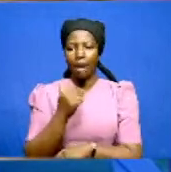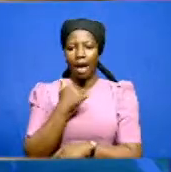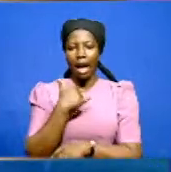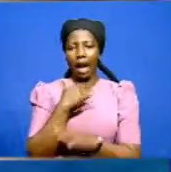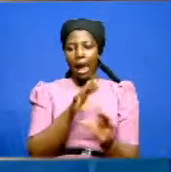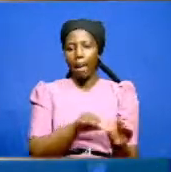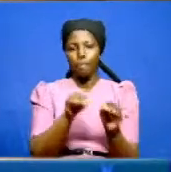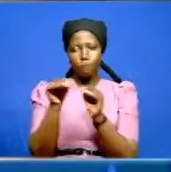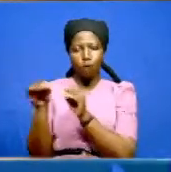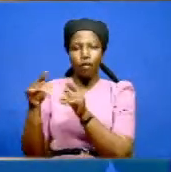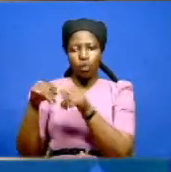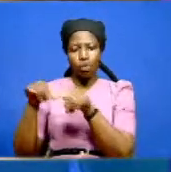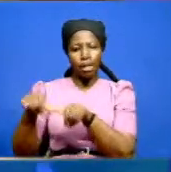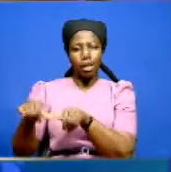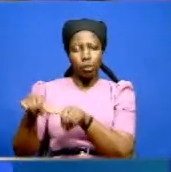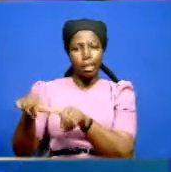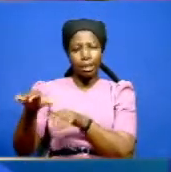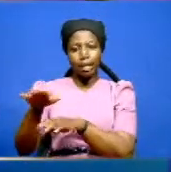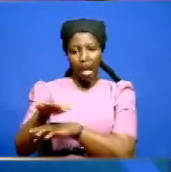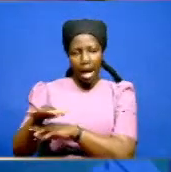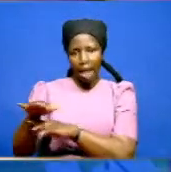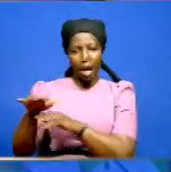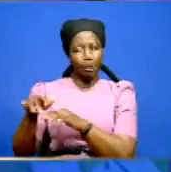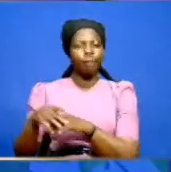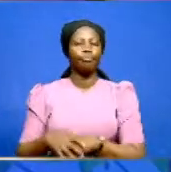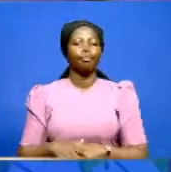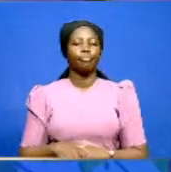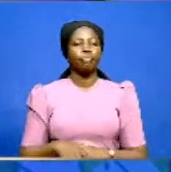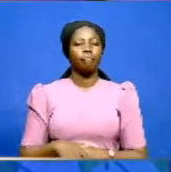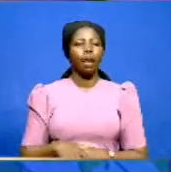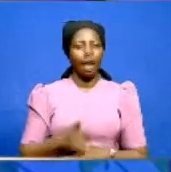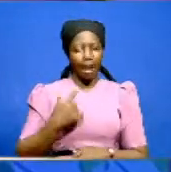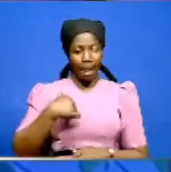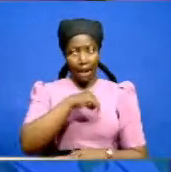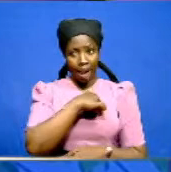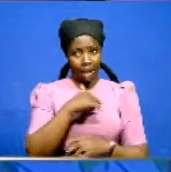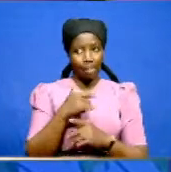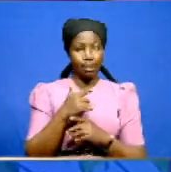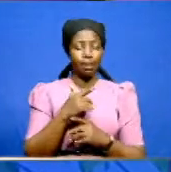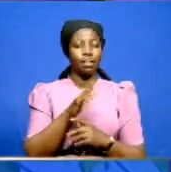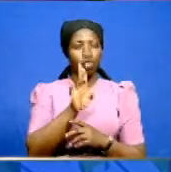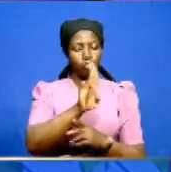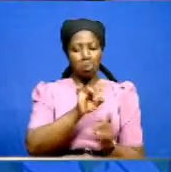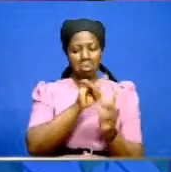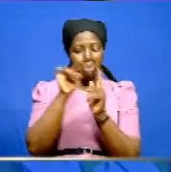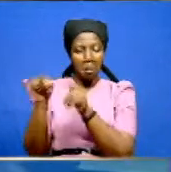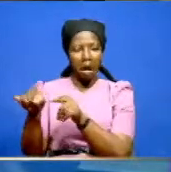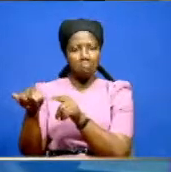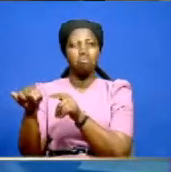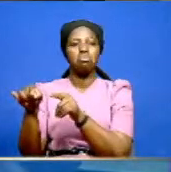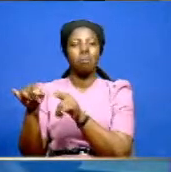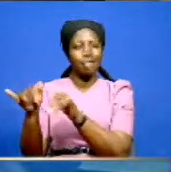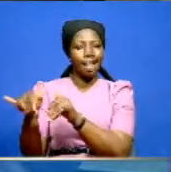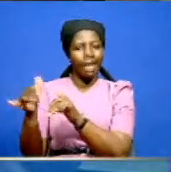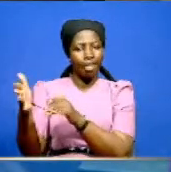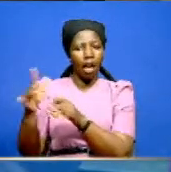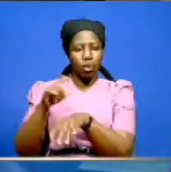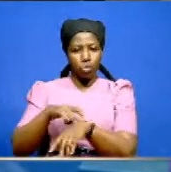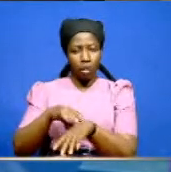to the settlement scheme, and so we used to spend our holidays there.